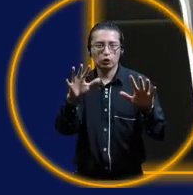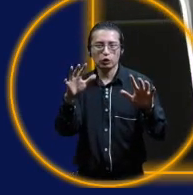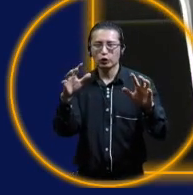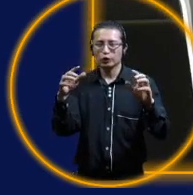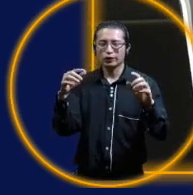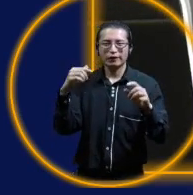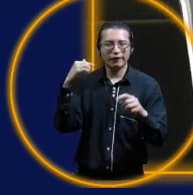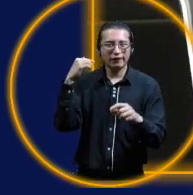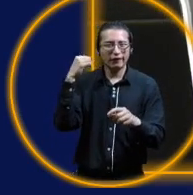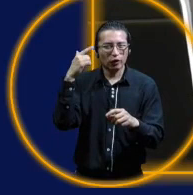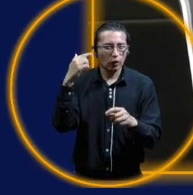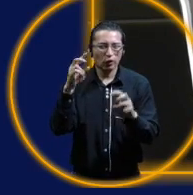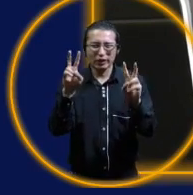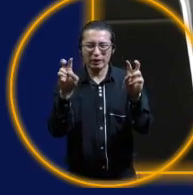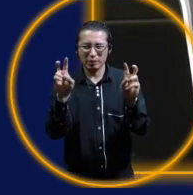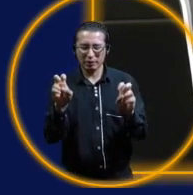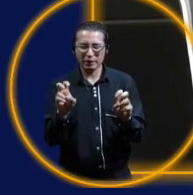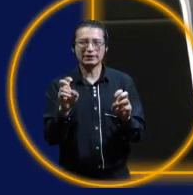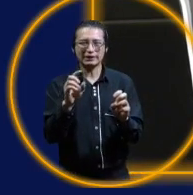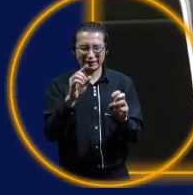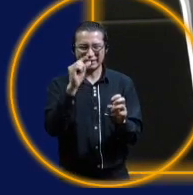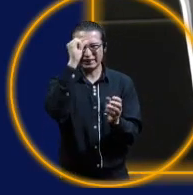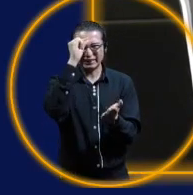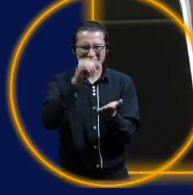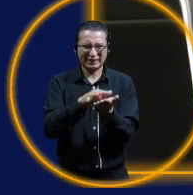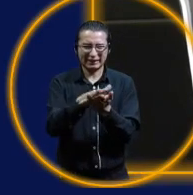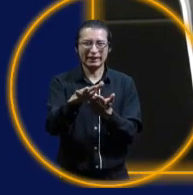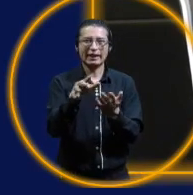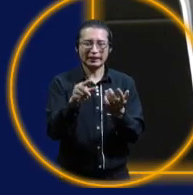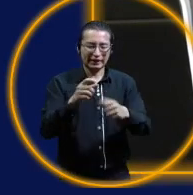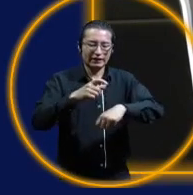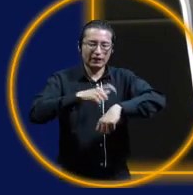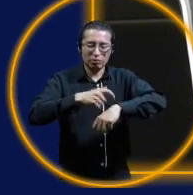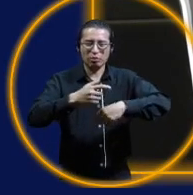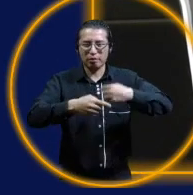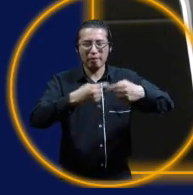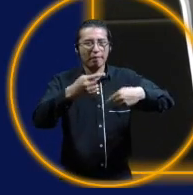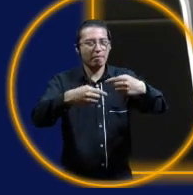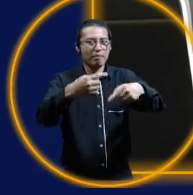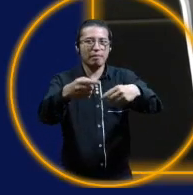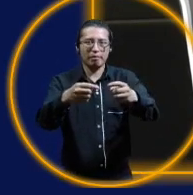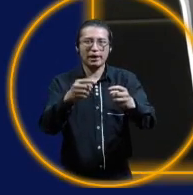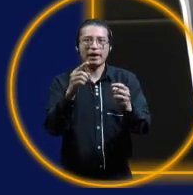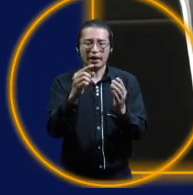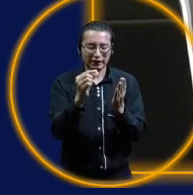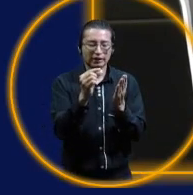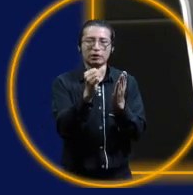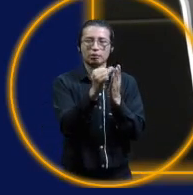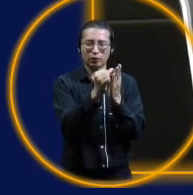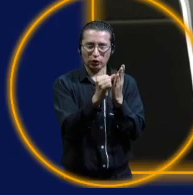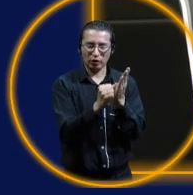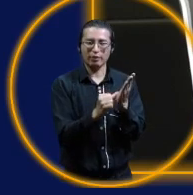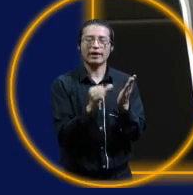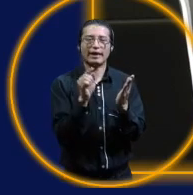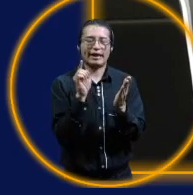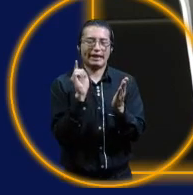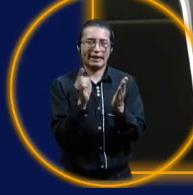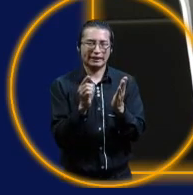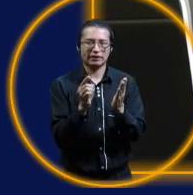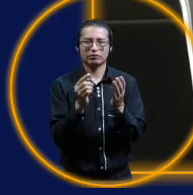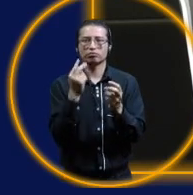long time, and it's the algorithms of the social media platforms that curate what you see and what ads you see.